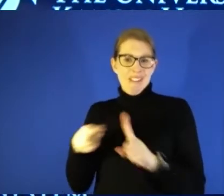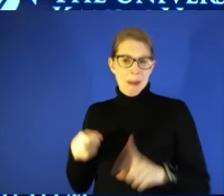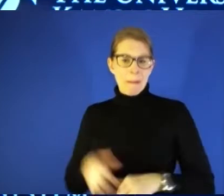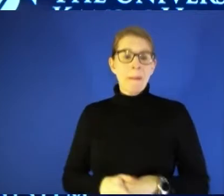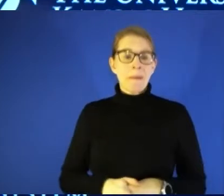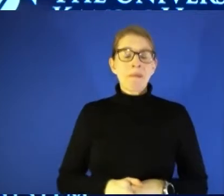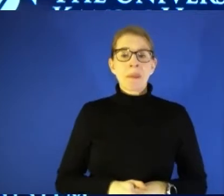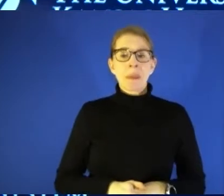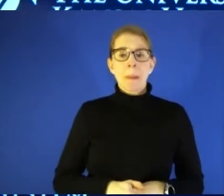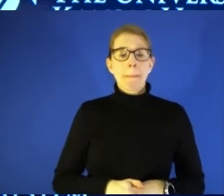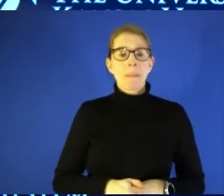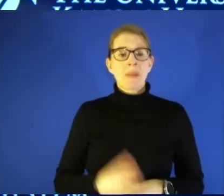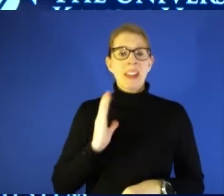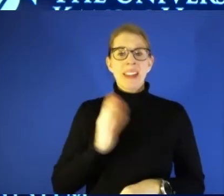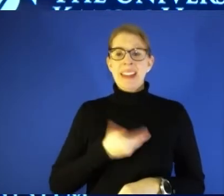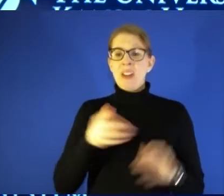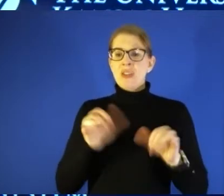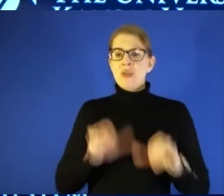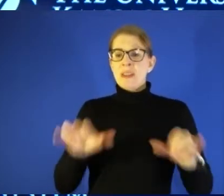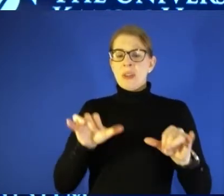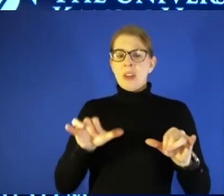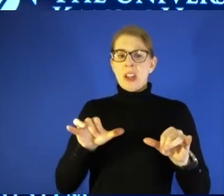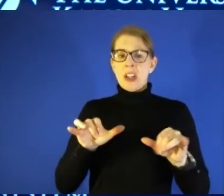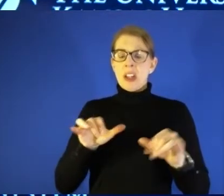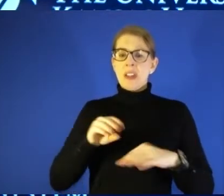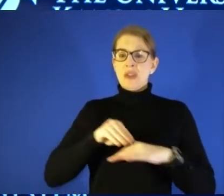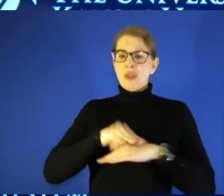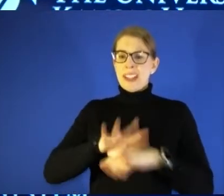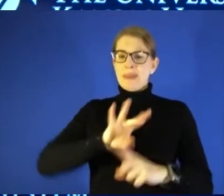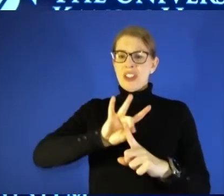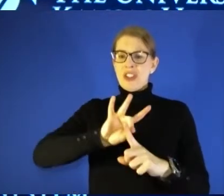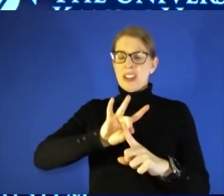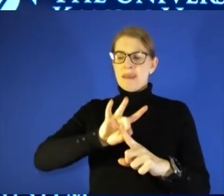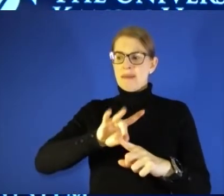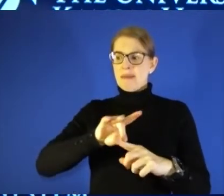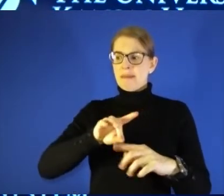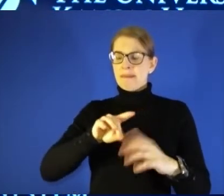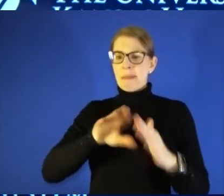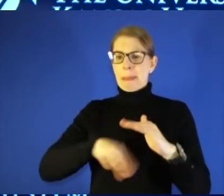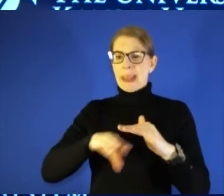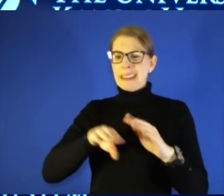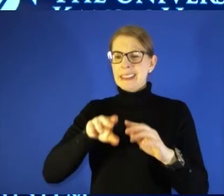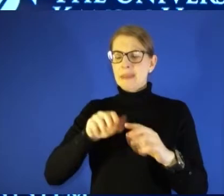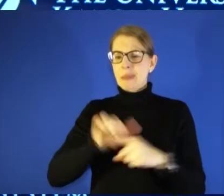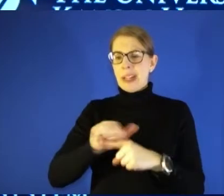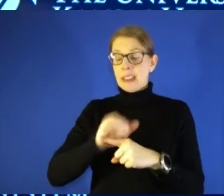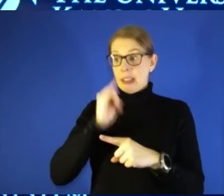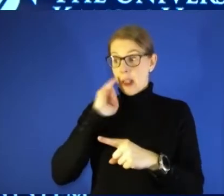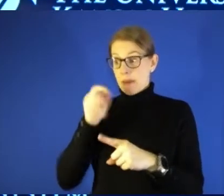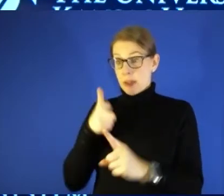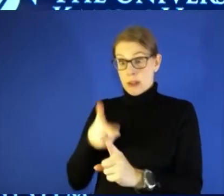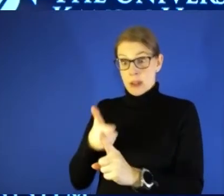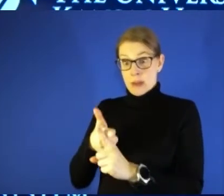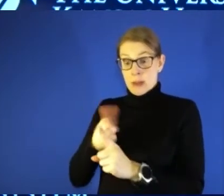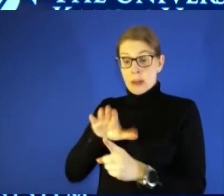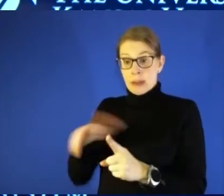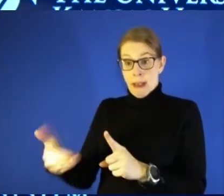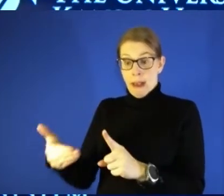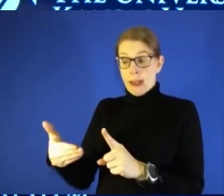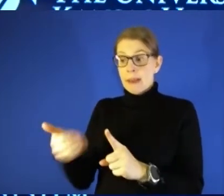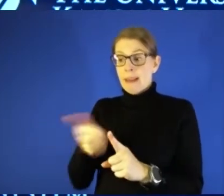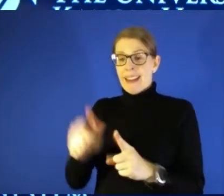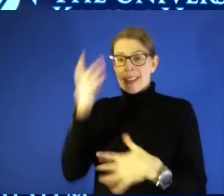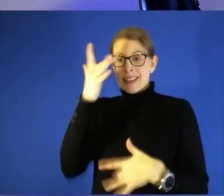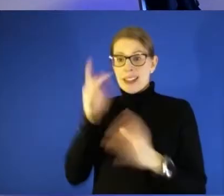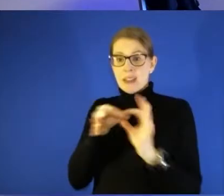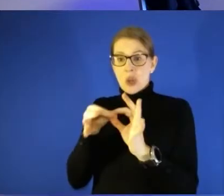our standard and transmission-based isolation practices that we handle any patient who dies and we have a known infection associated with them. And when I was speaking with Dr.